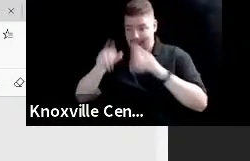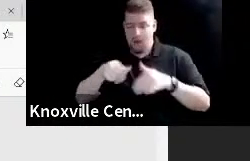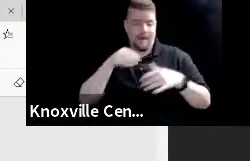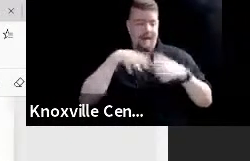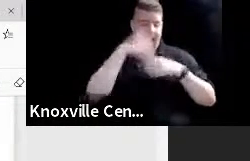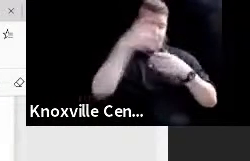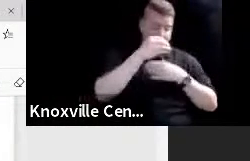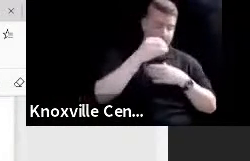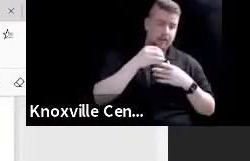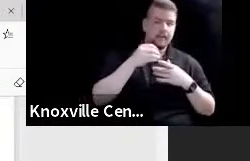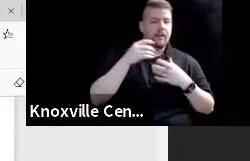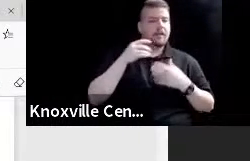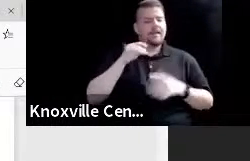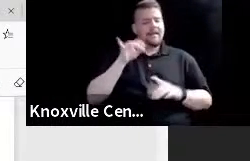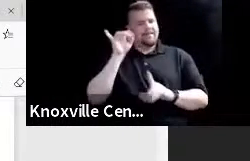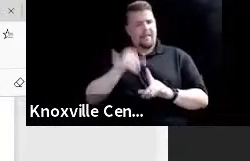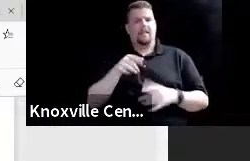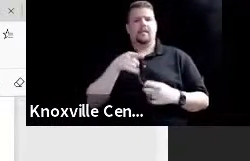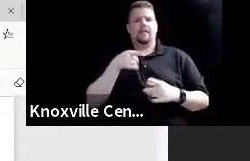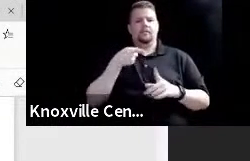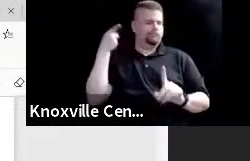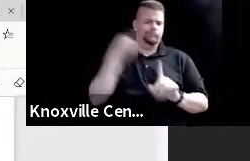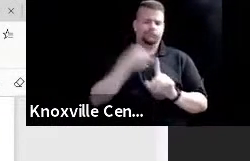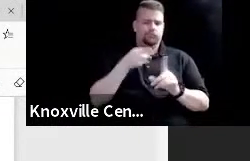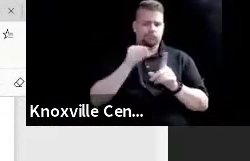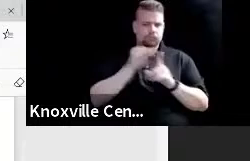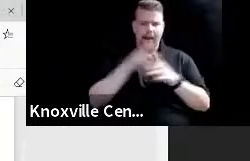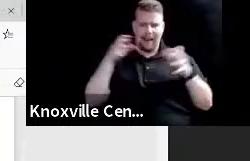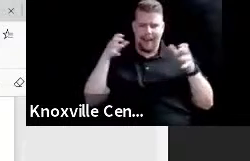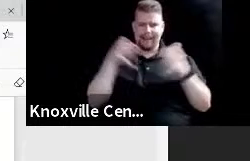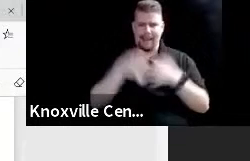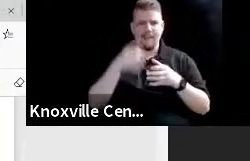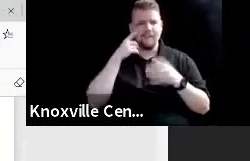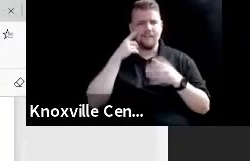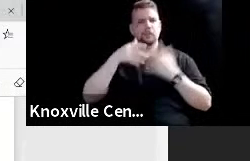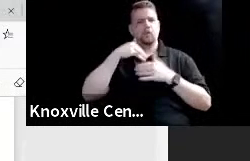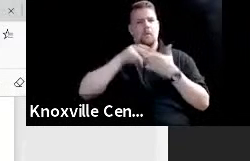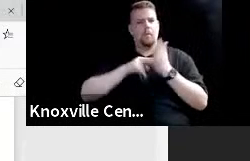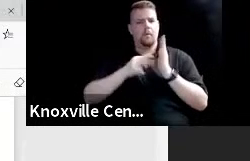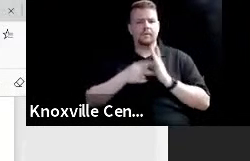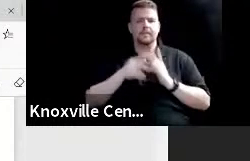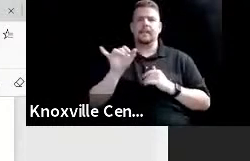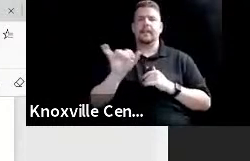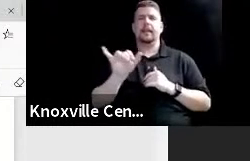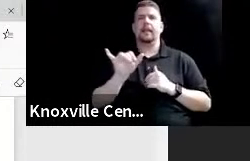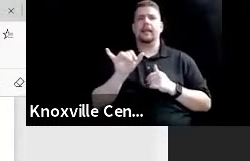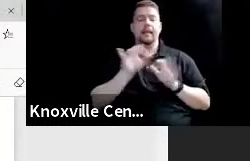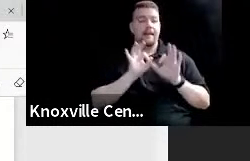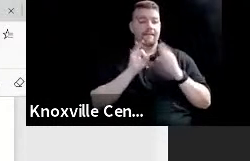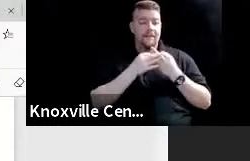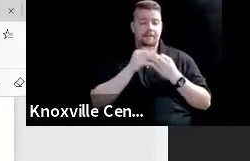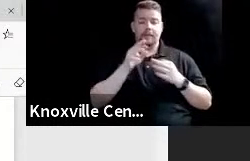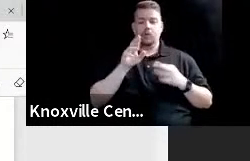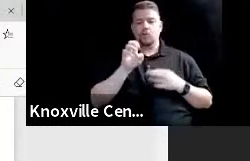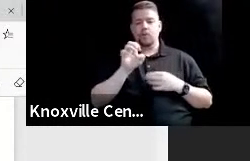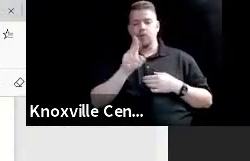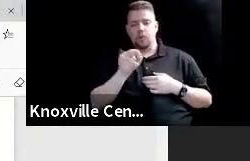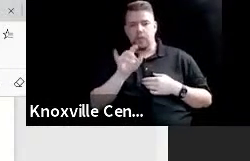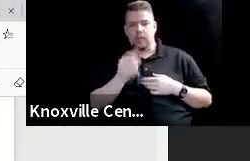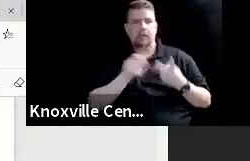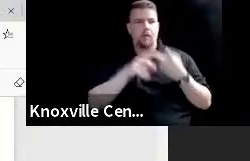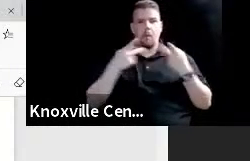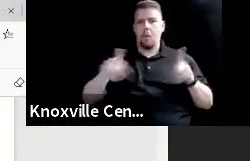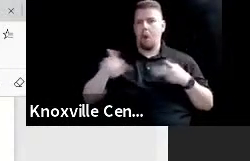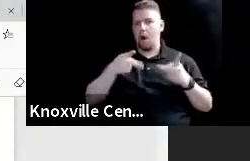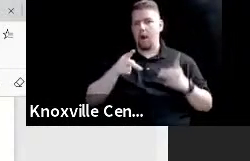with a significant purpose of the gathering is for social purposes. These are things like family reunions, parties,